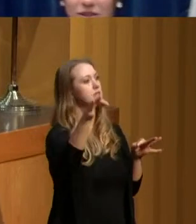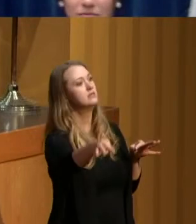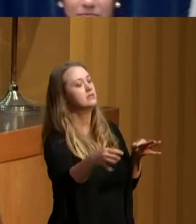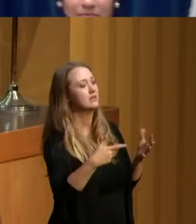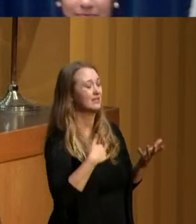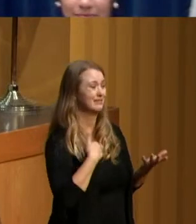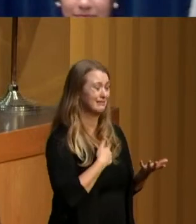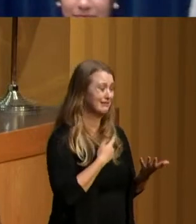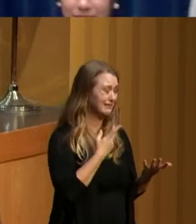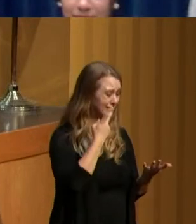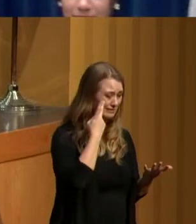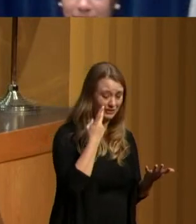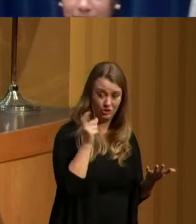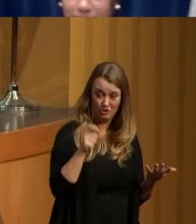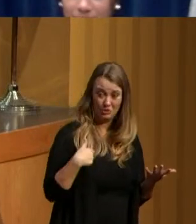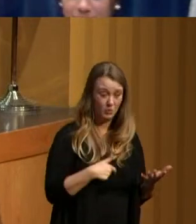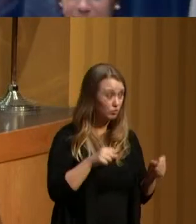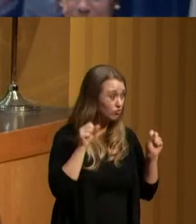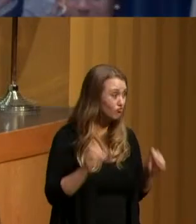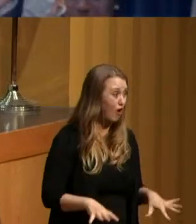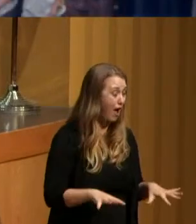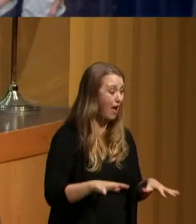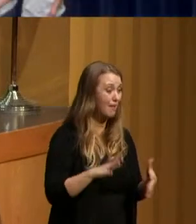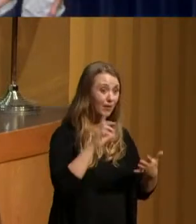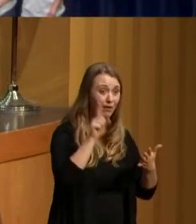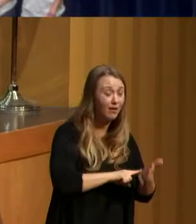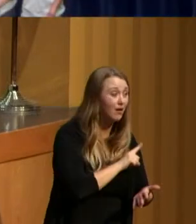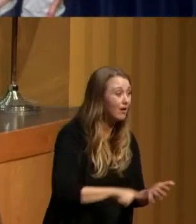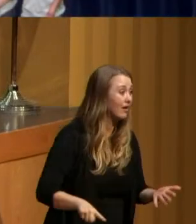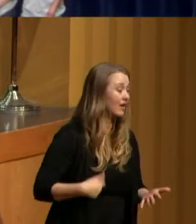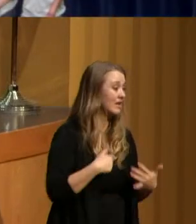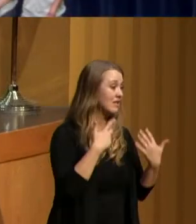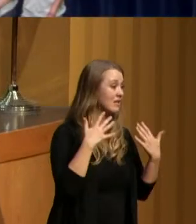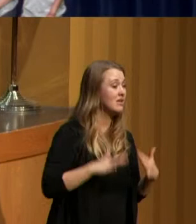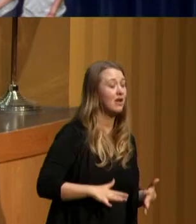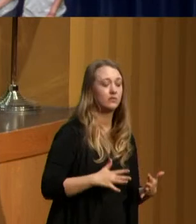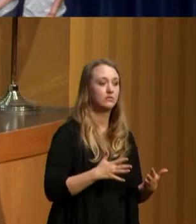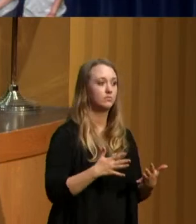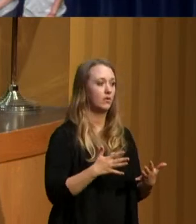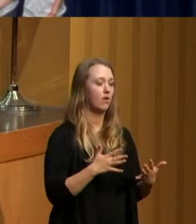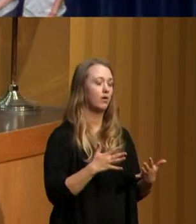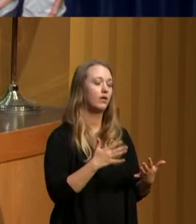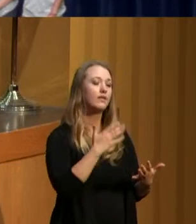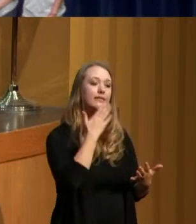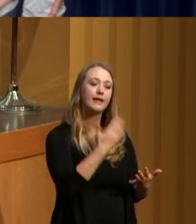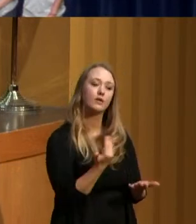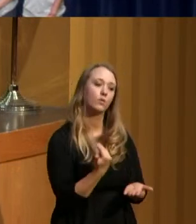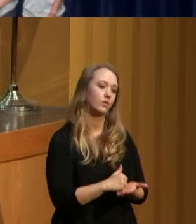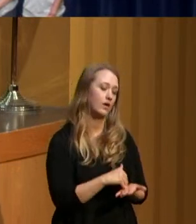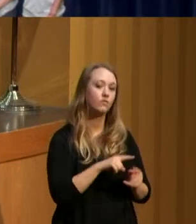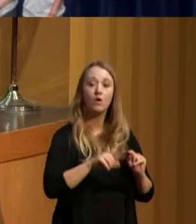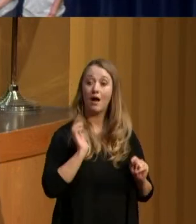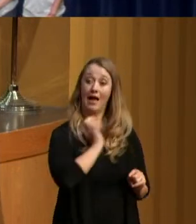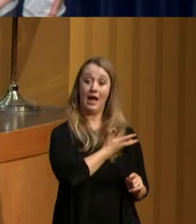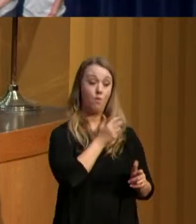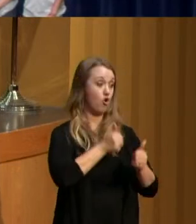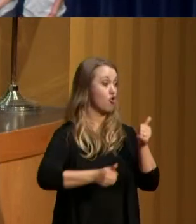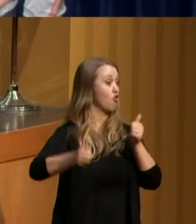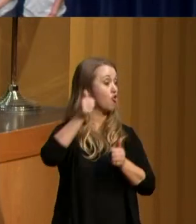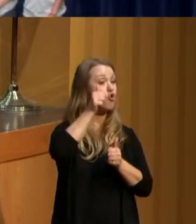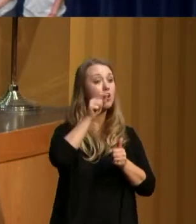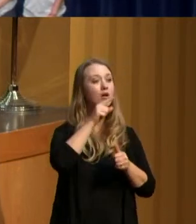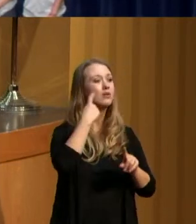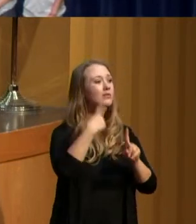even having a season, about canceling sports for the year. So I want to say thank you again, not only to our administration, but people